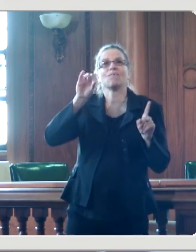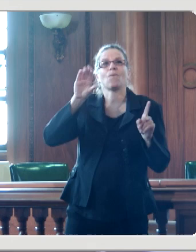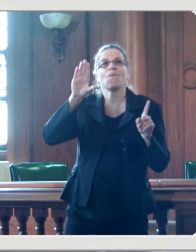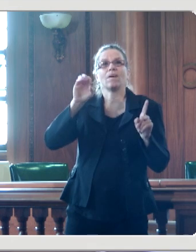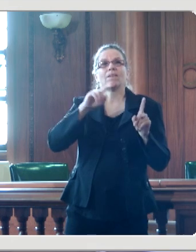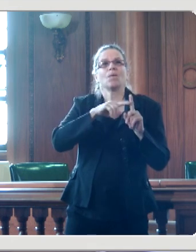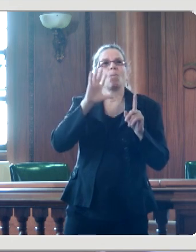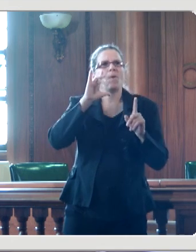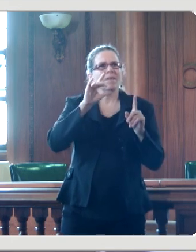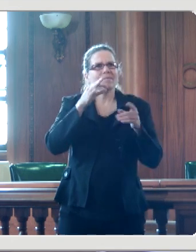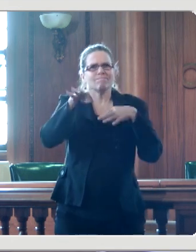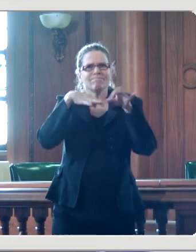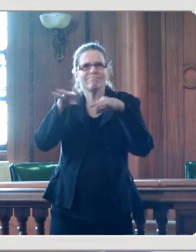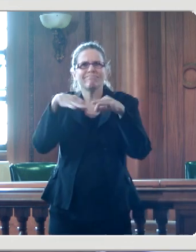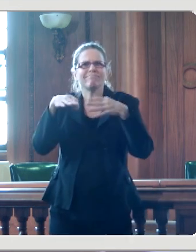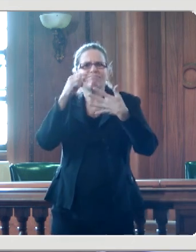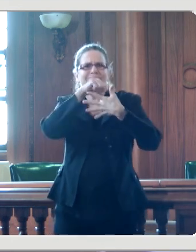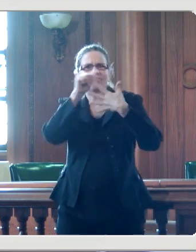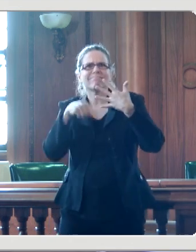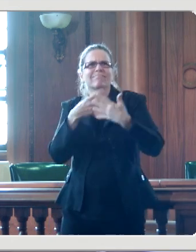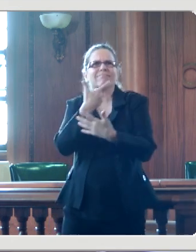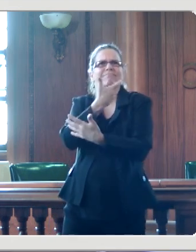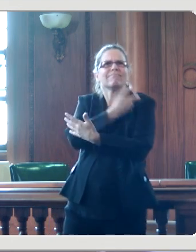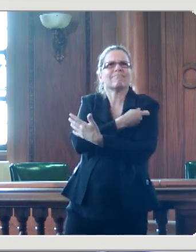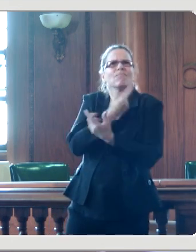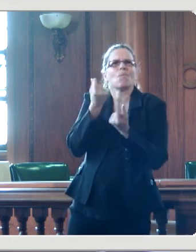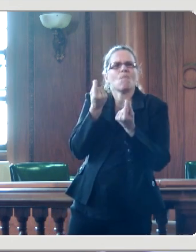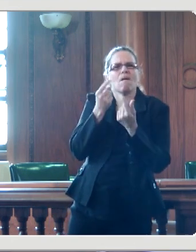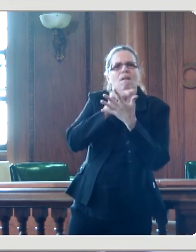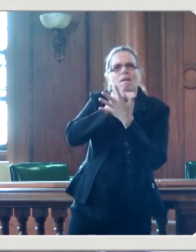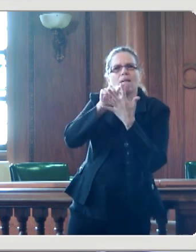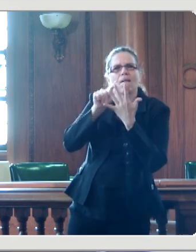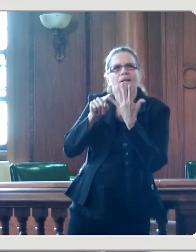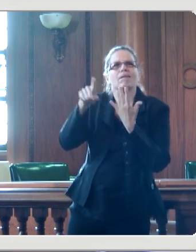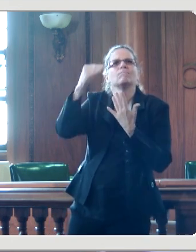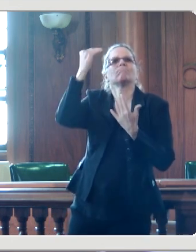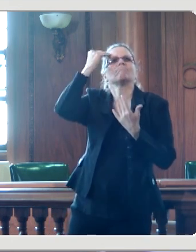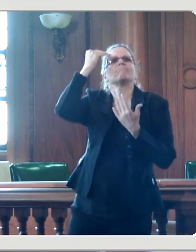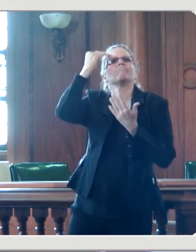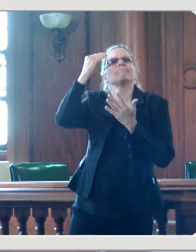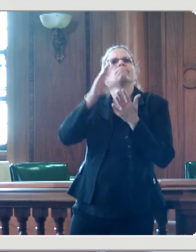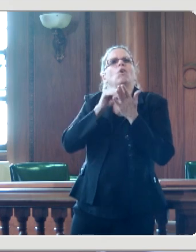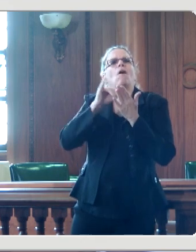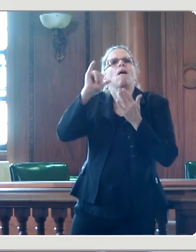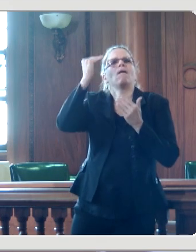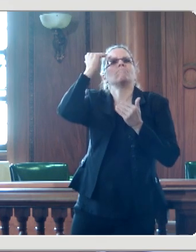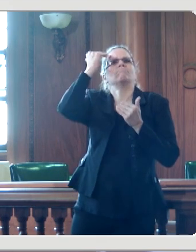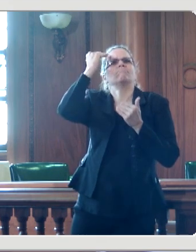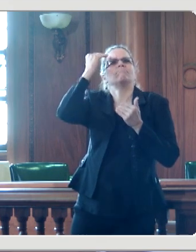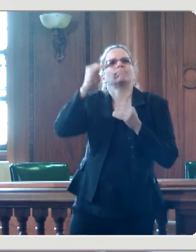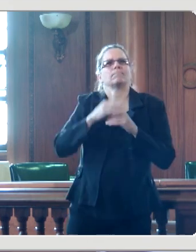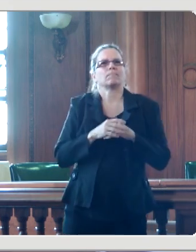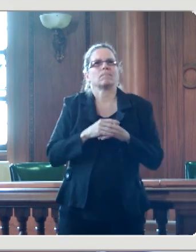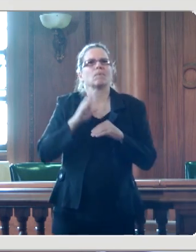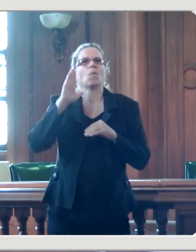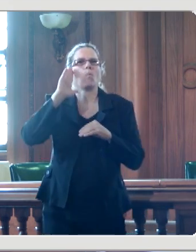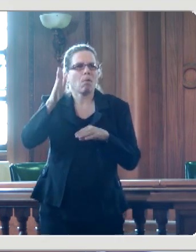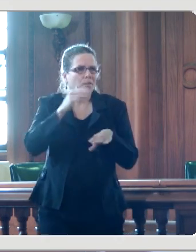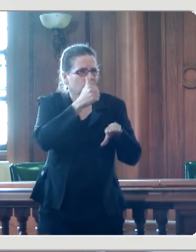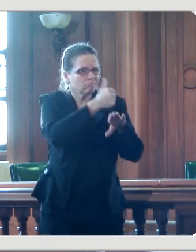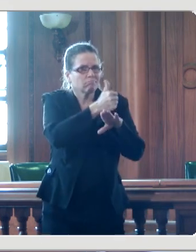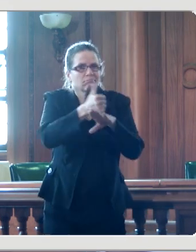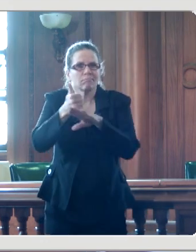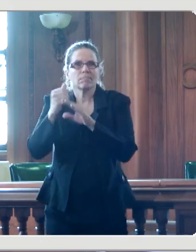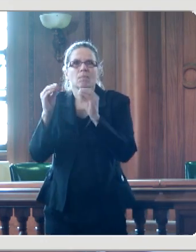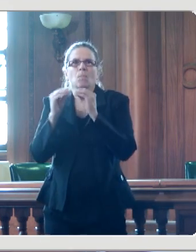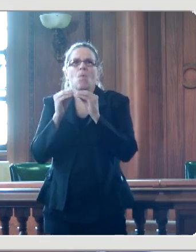cabinet heads to expand testing more and more. We will continue to partner with our medical